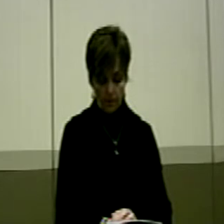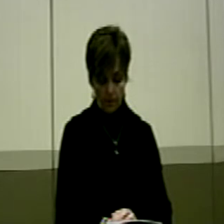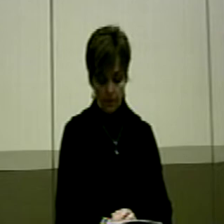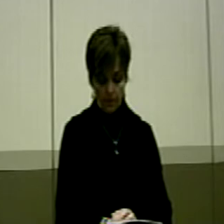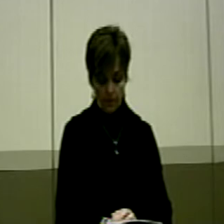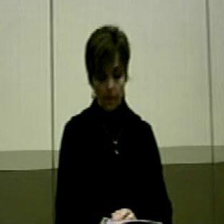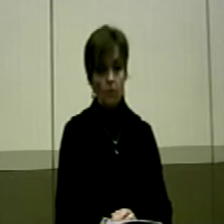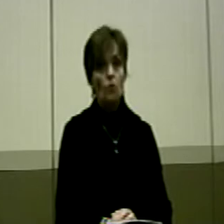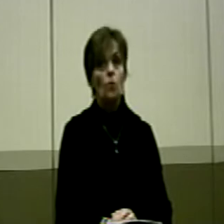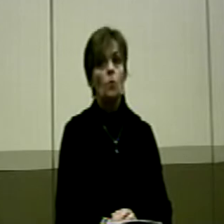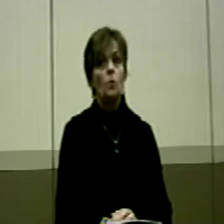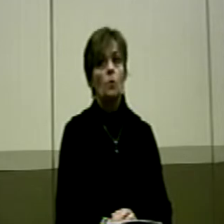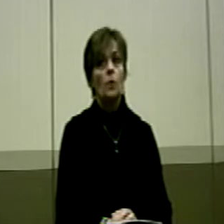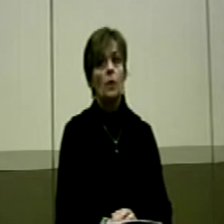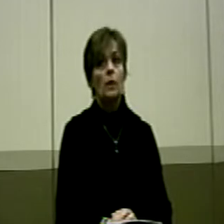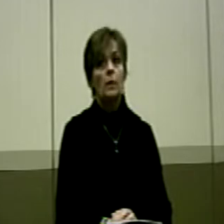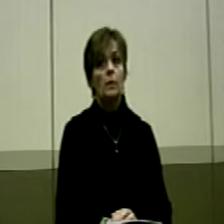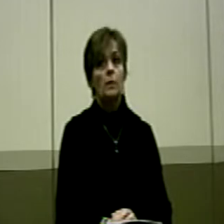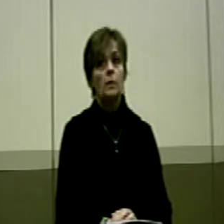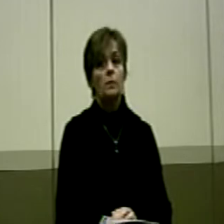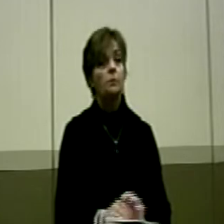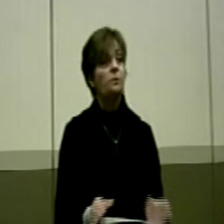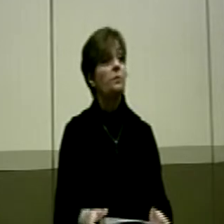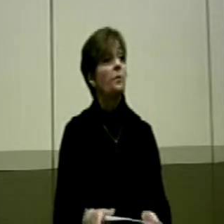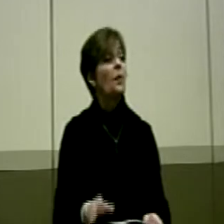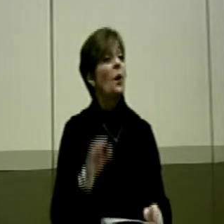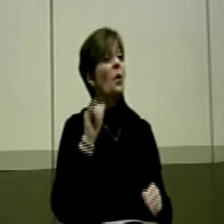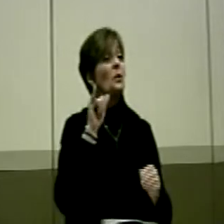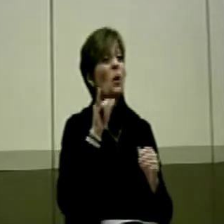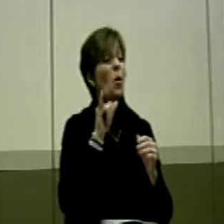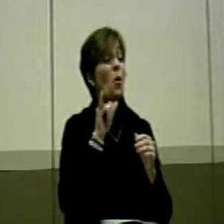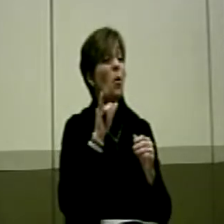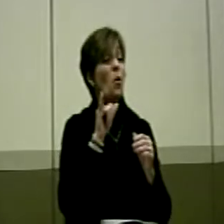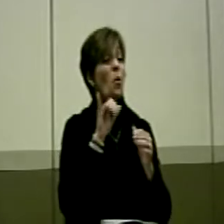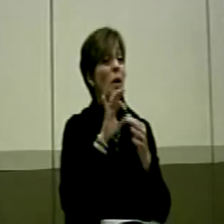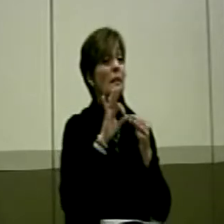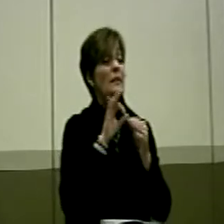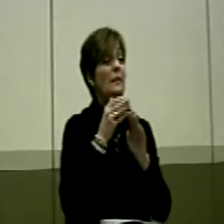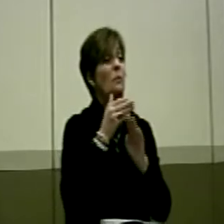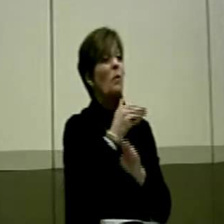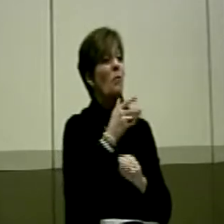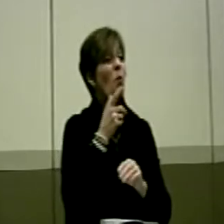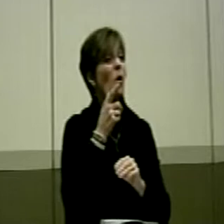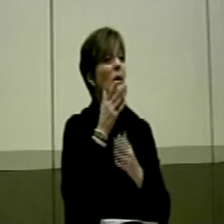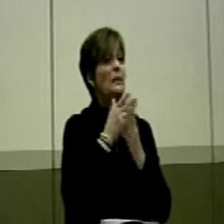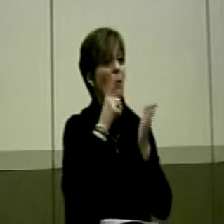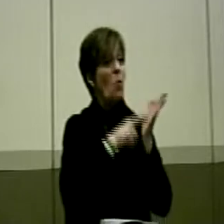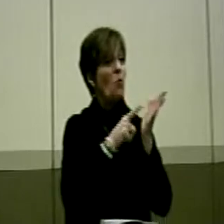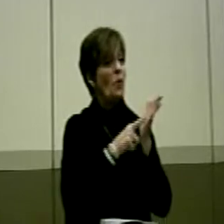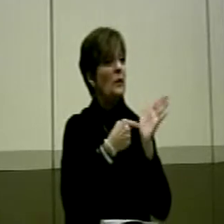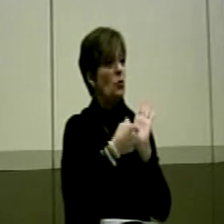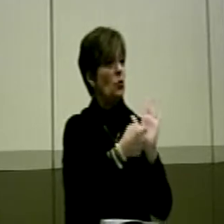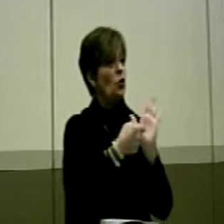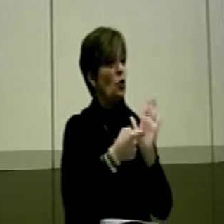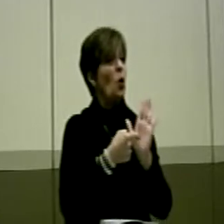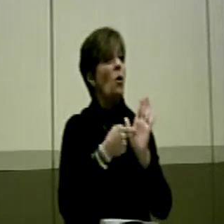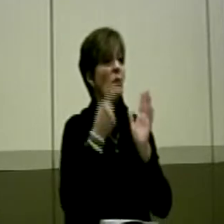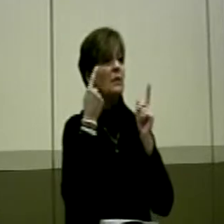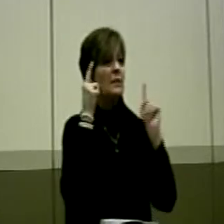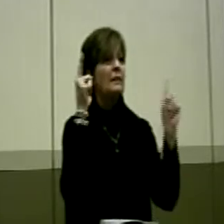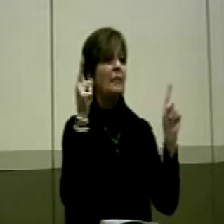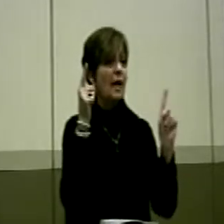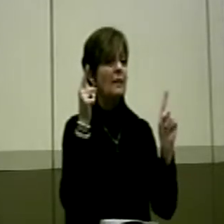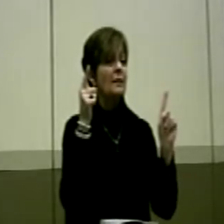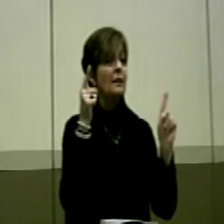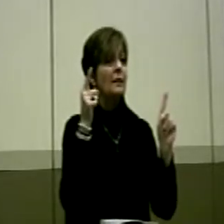So what I was saying before, some of the research that has shown good success, starting with, I should have listed these